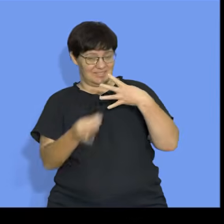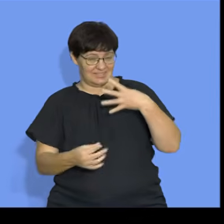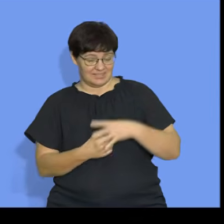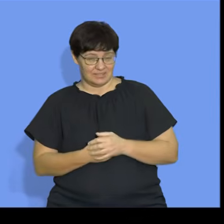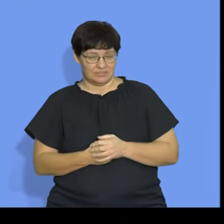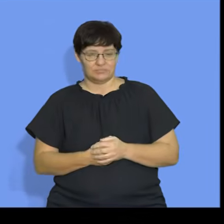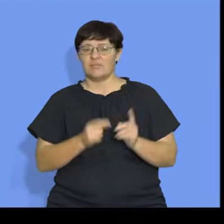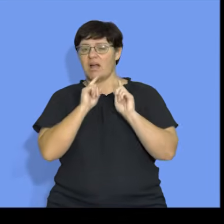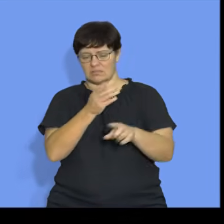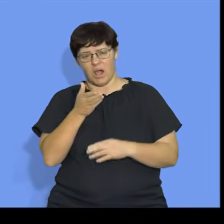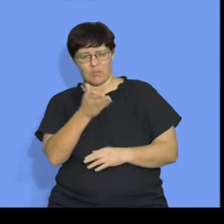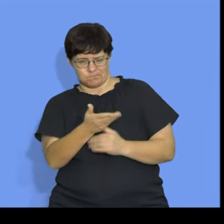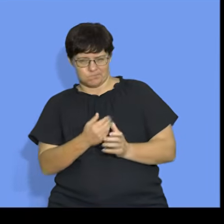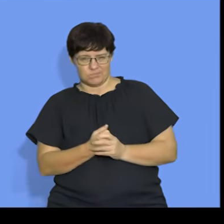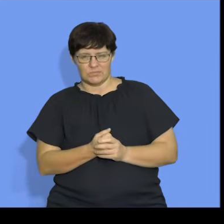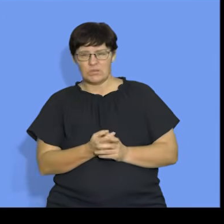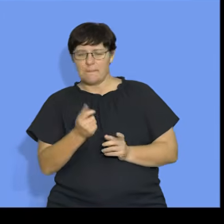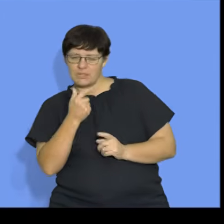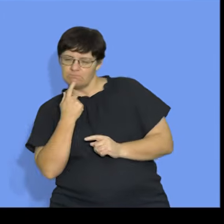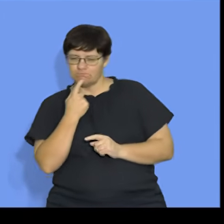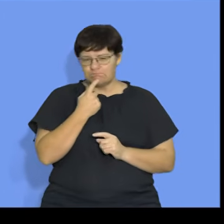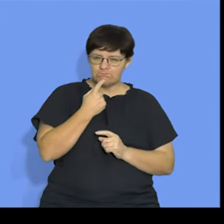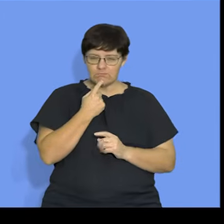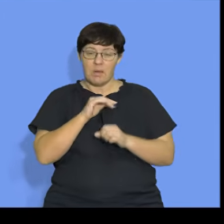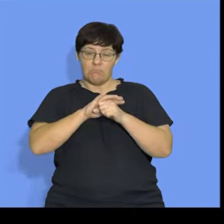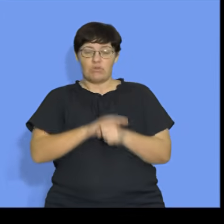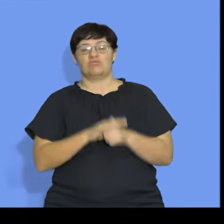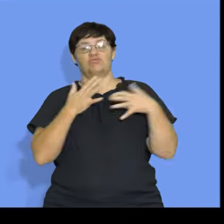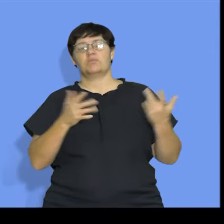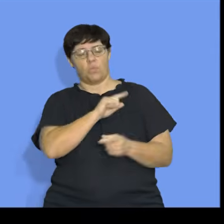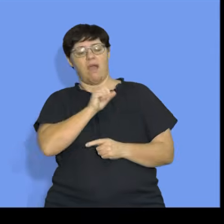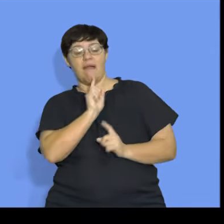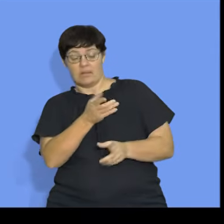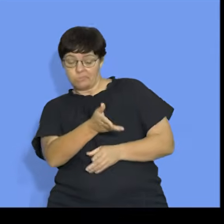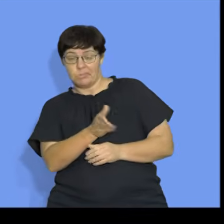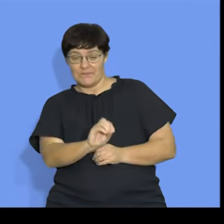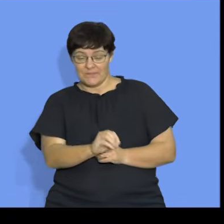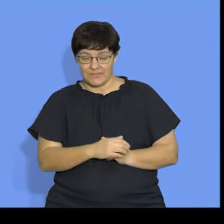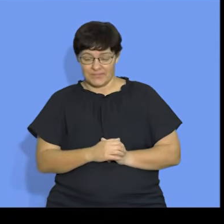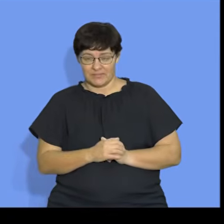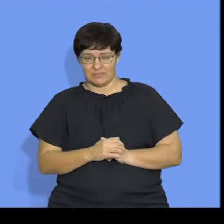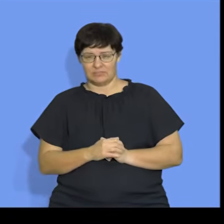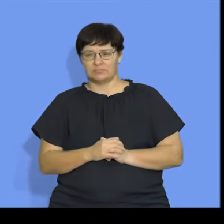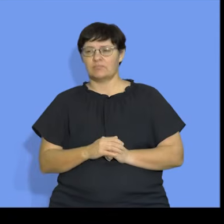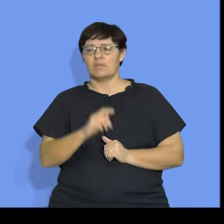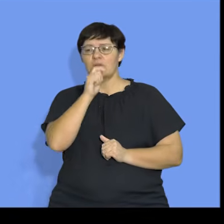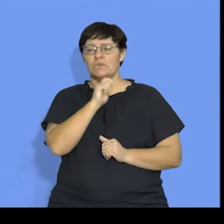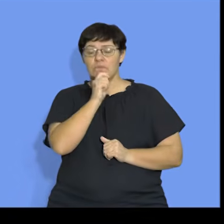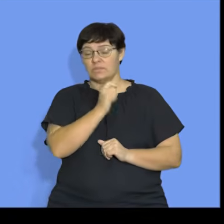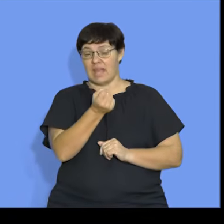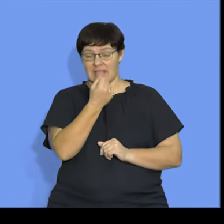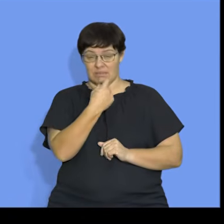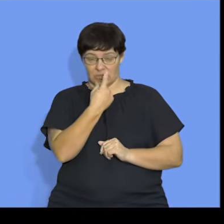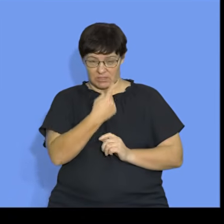The answers are there, so it takes a little bit of pressure off. And our question is, the use of